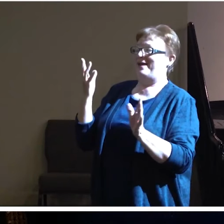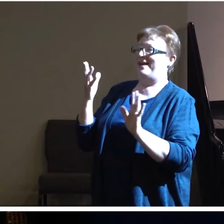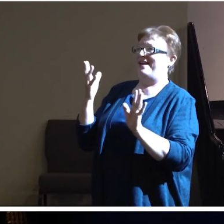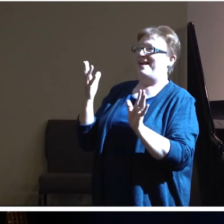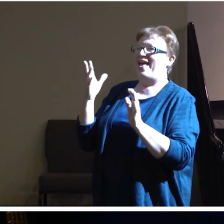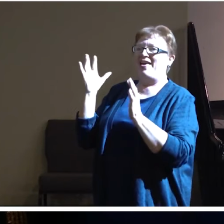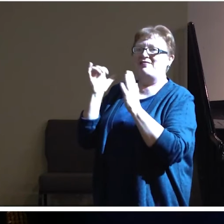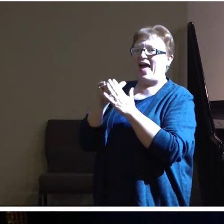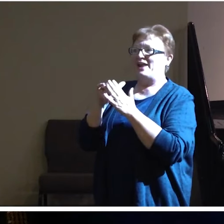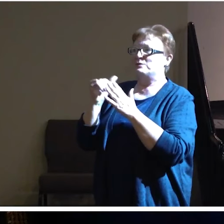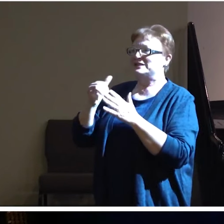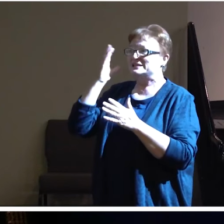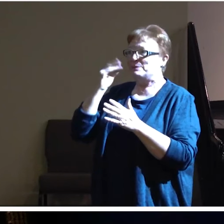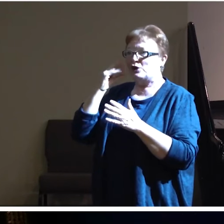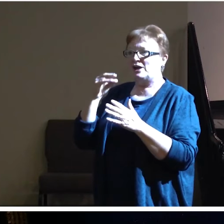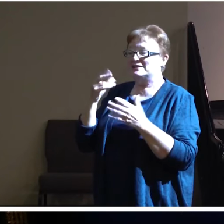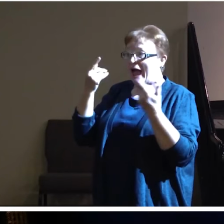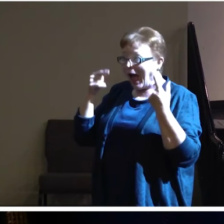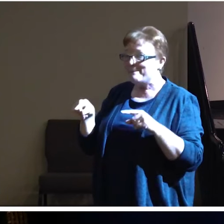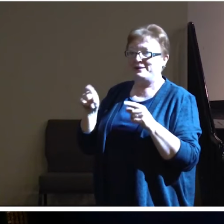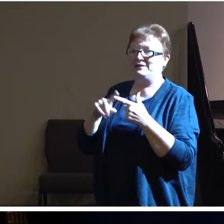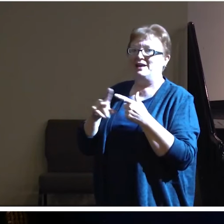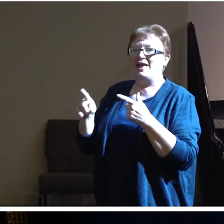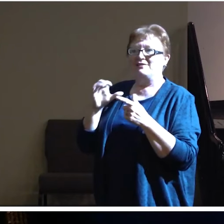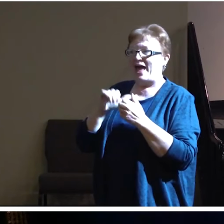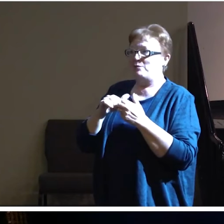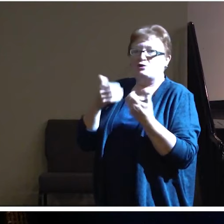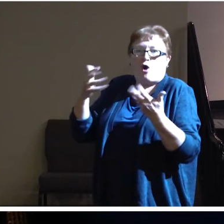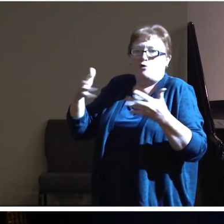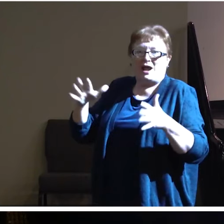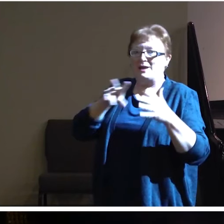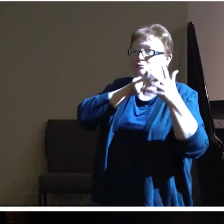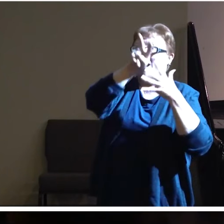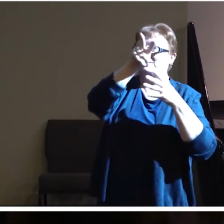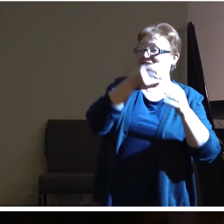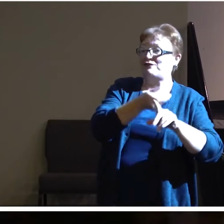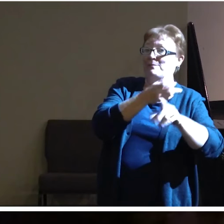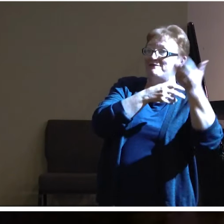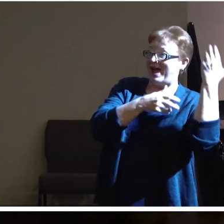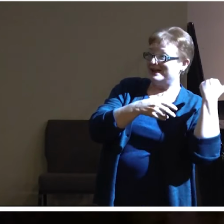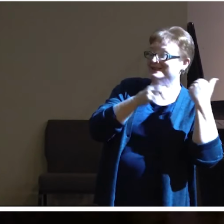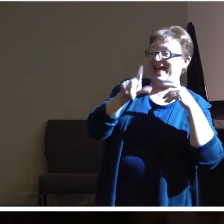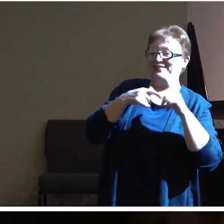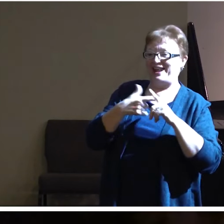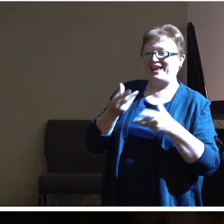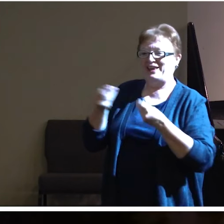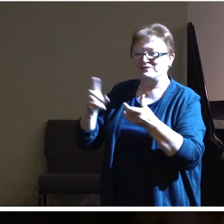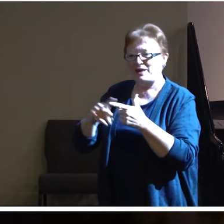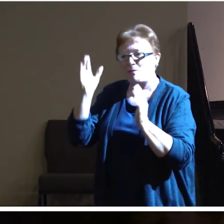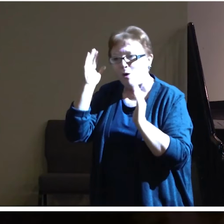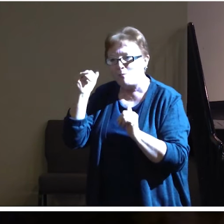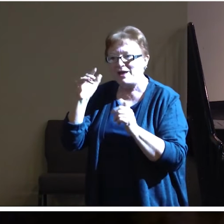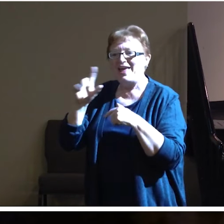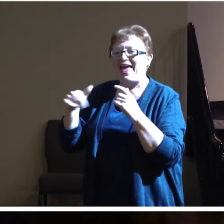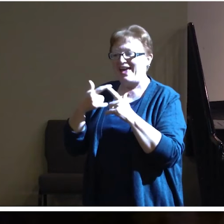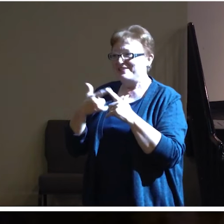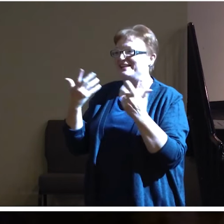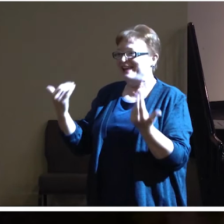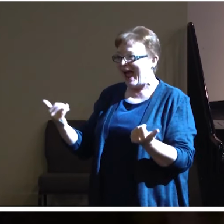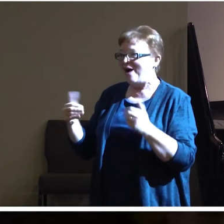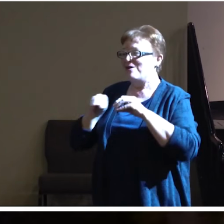that is grounded in prophecy past, and that gives them hope, and by extension, the world hope